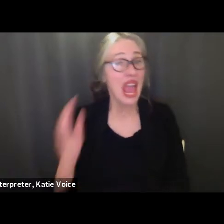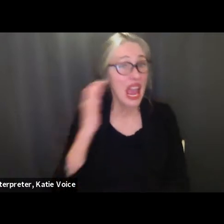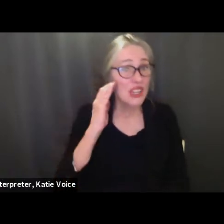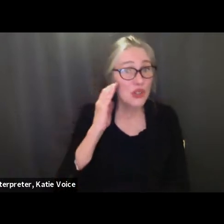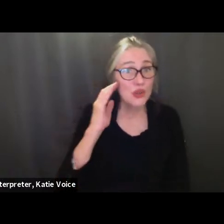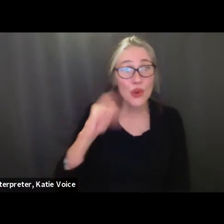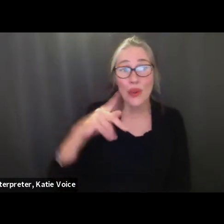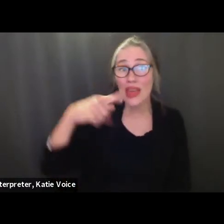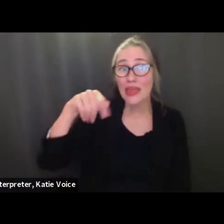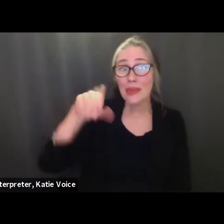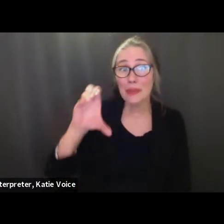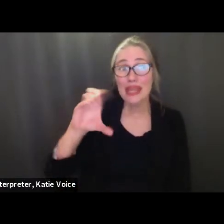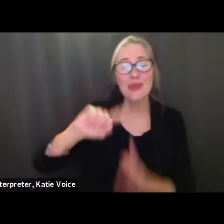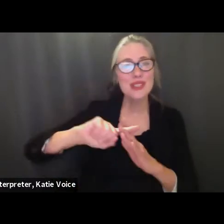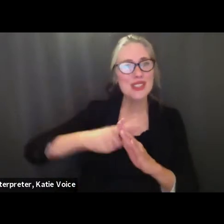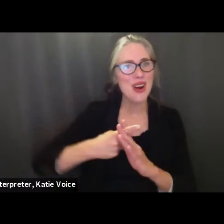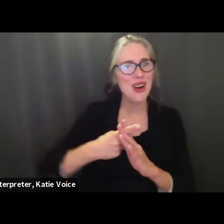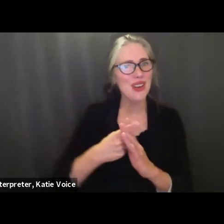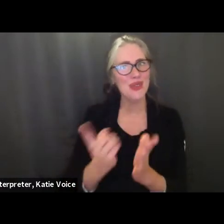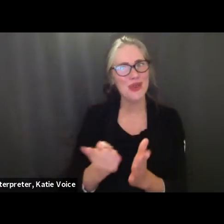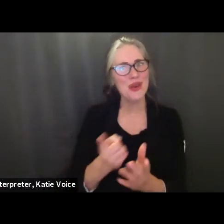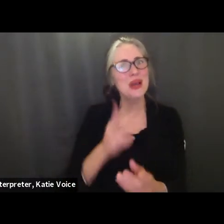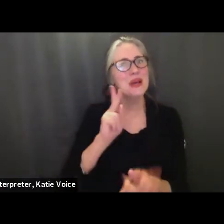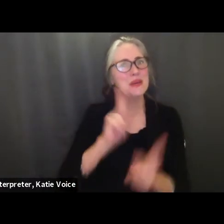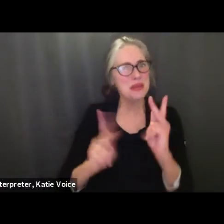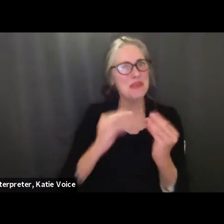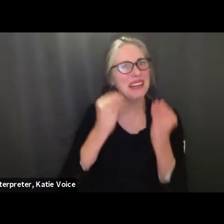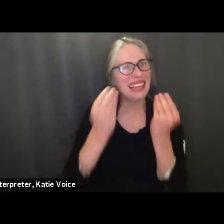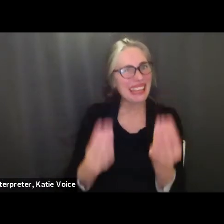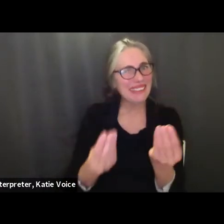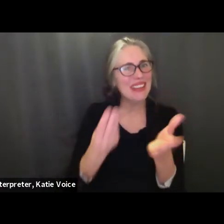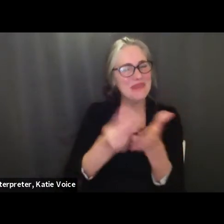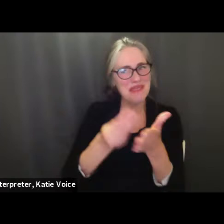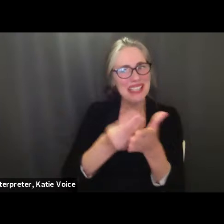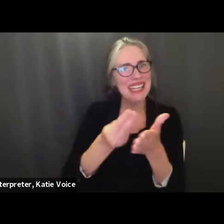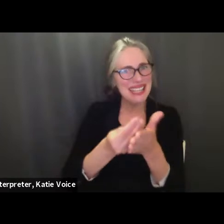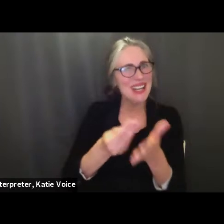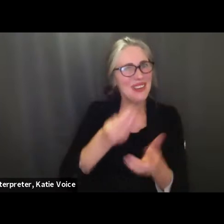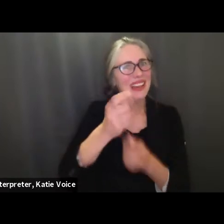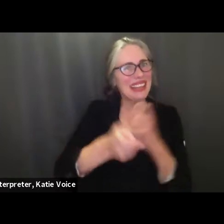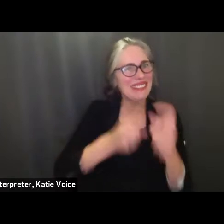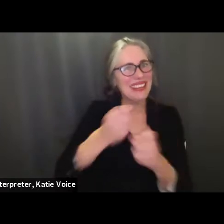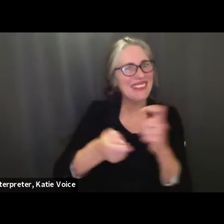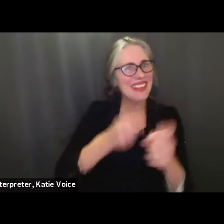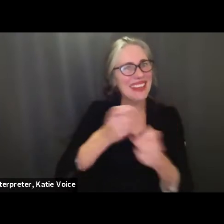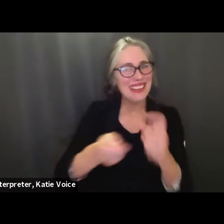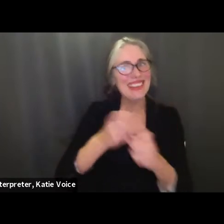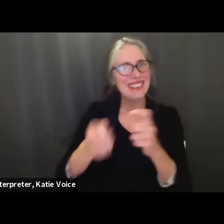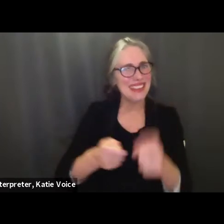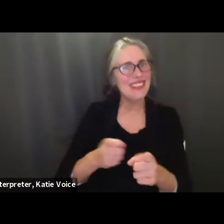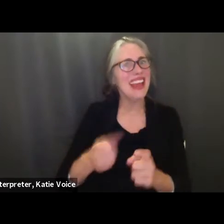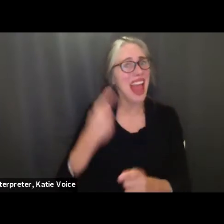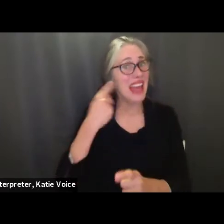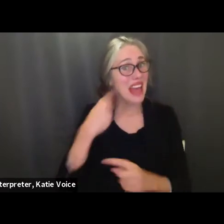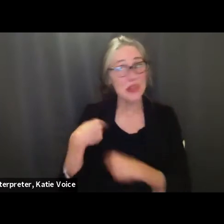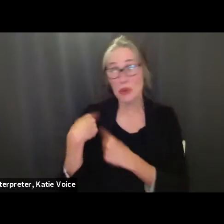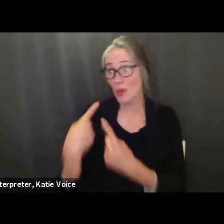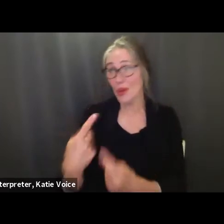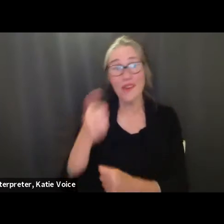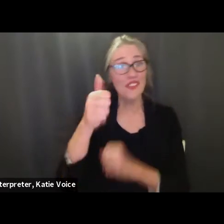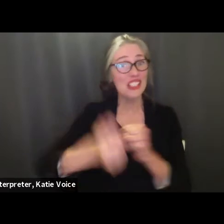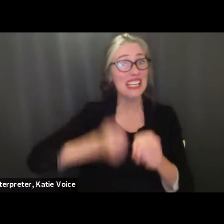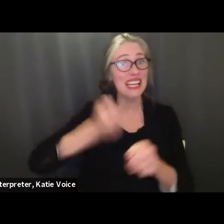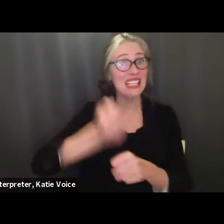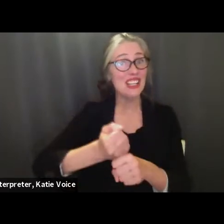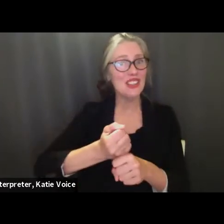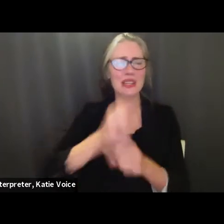of philanthropy in this community. It has been in place close to 10 years now with proven results. And so it is important